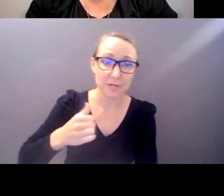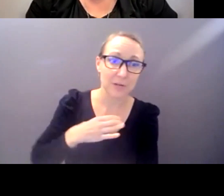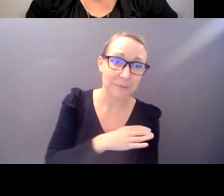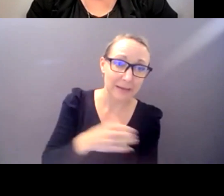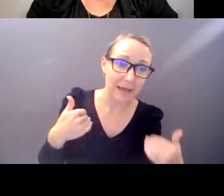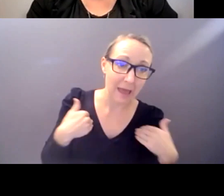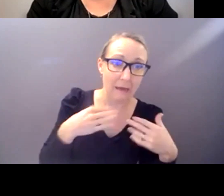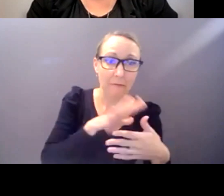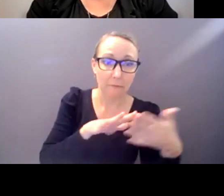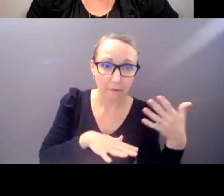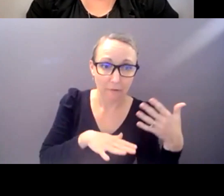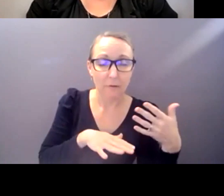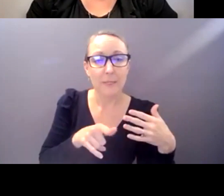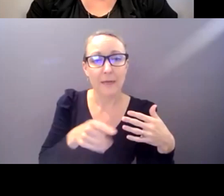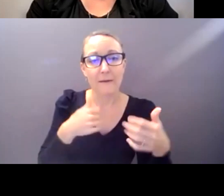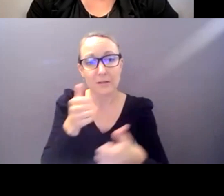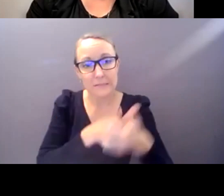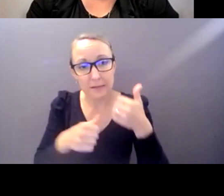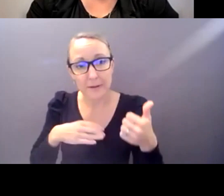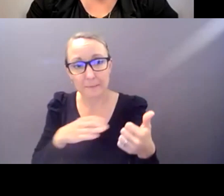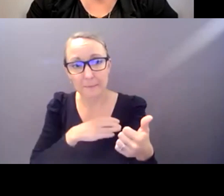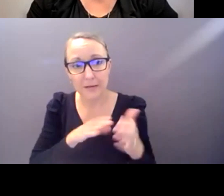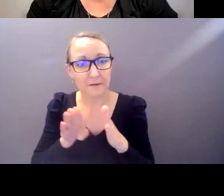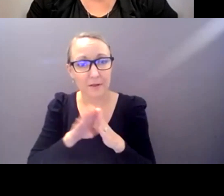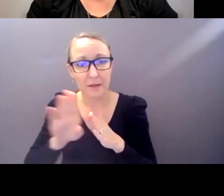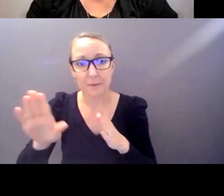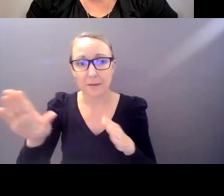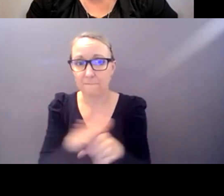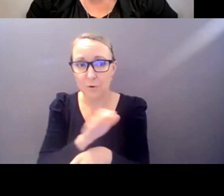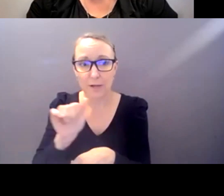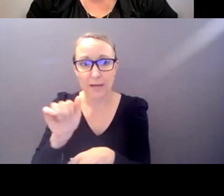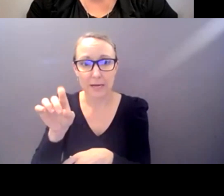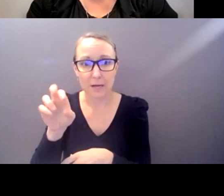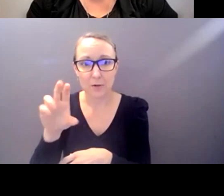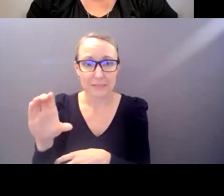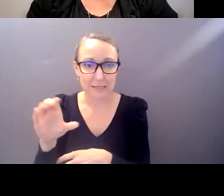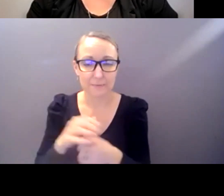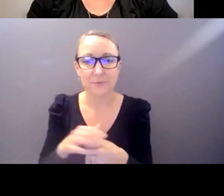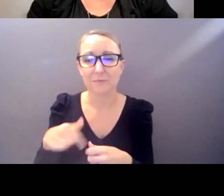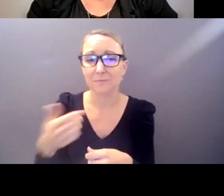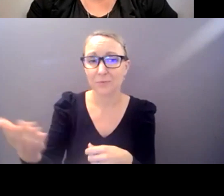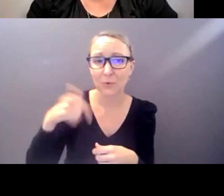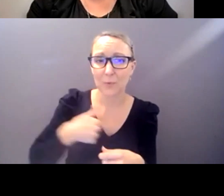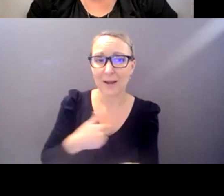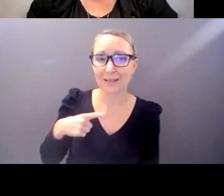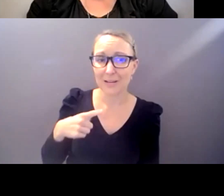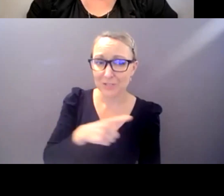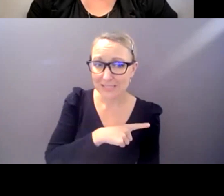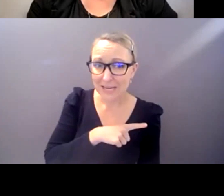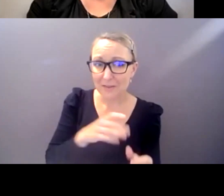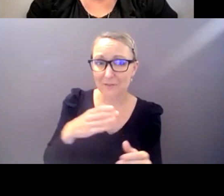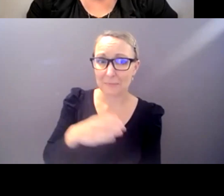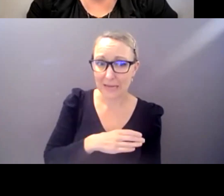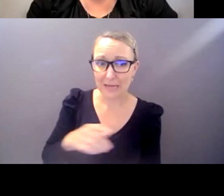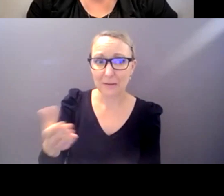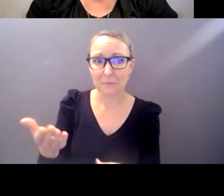were involved with a subcommittee developing our whole ADRC. We used to have a legislative committee. We have a nutrition